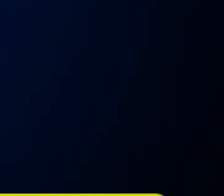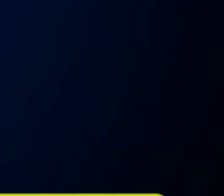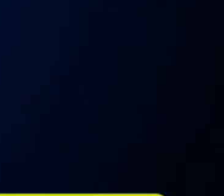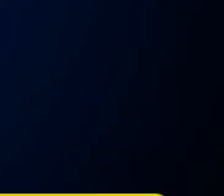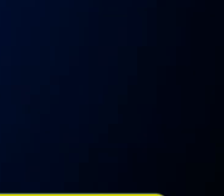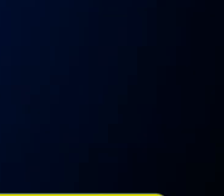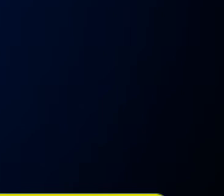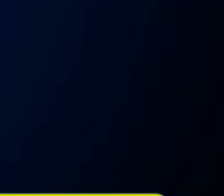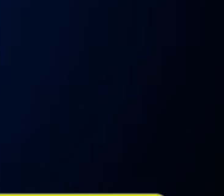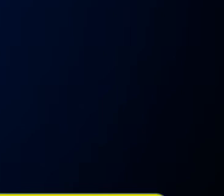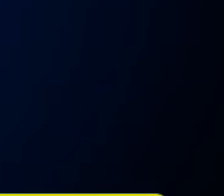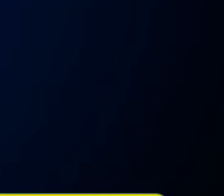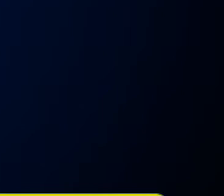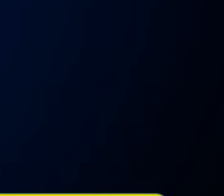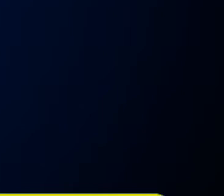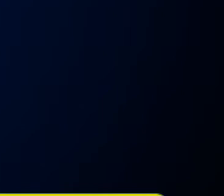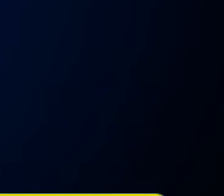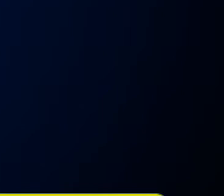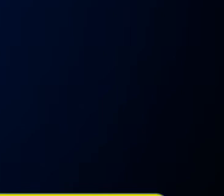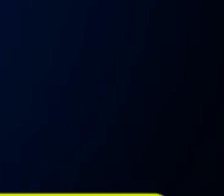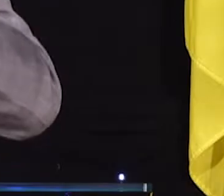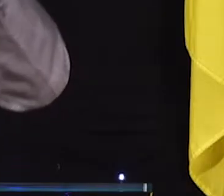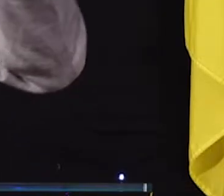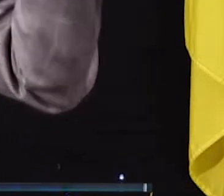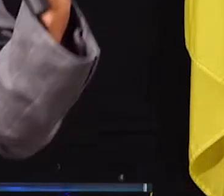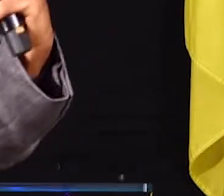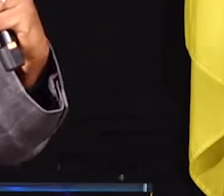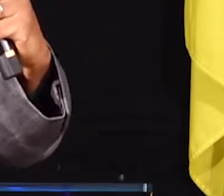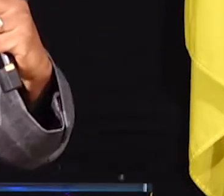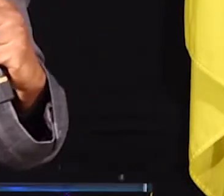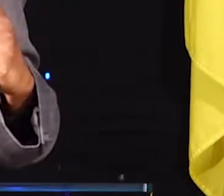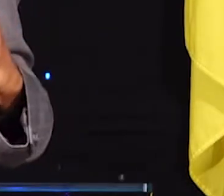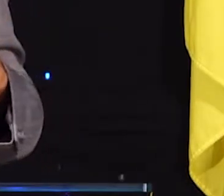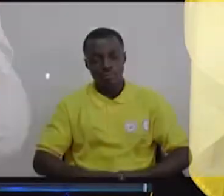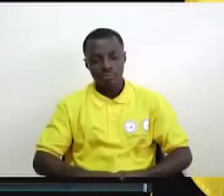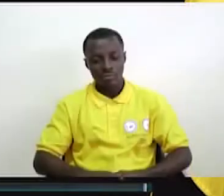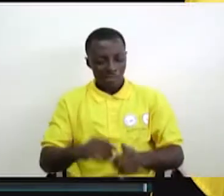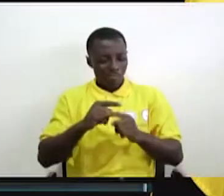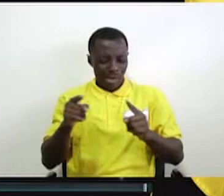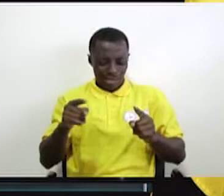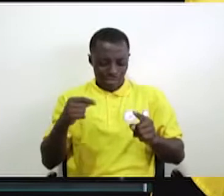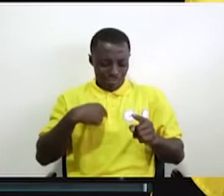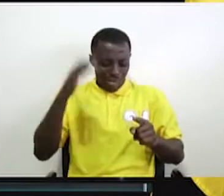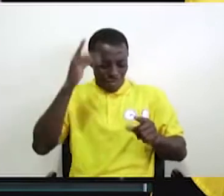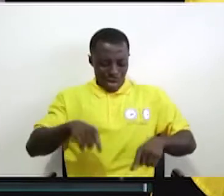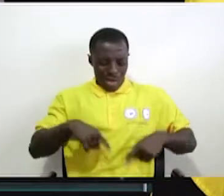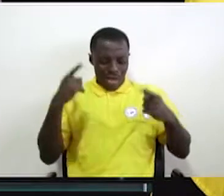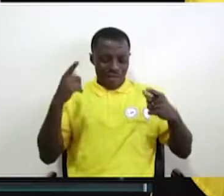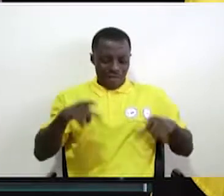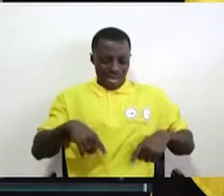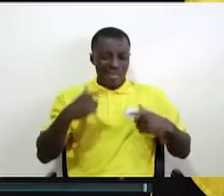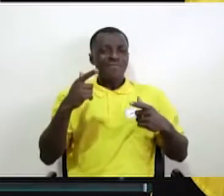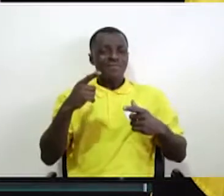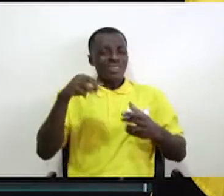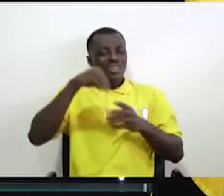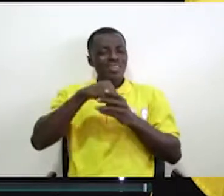ni se, owu ise de beya me menyankwa. But what kind of life? Na enkwa ben ne yeka ho asemi. We need to live a